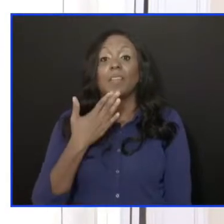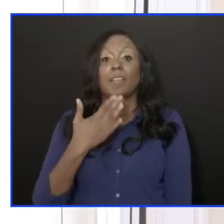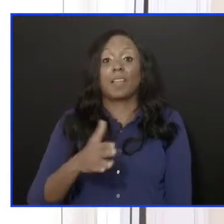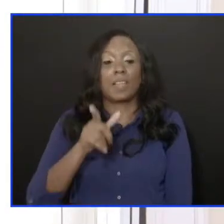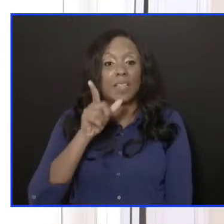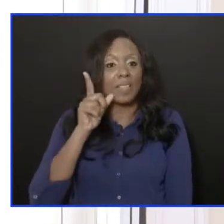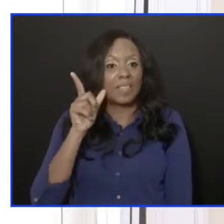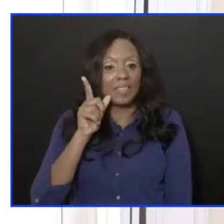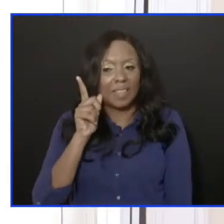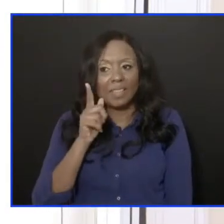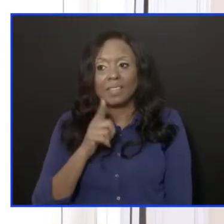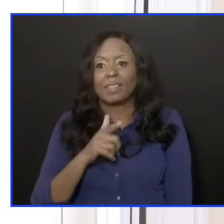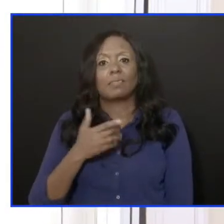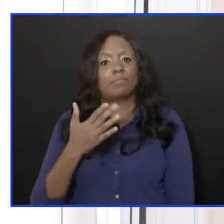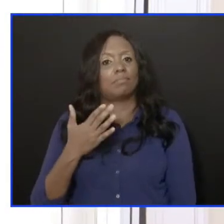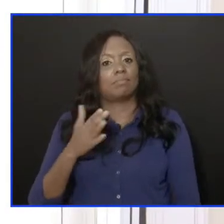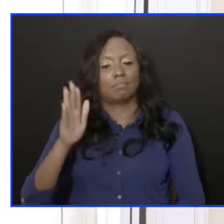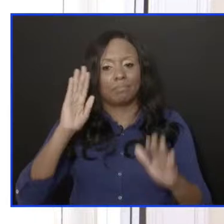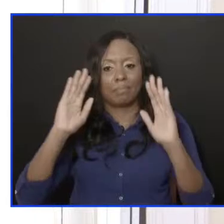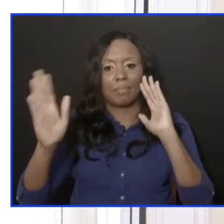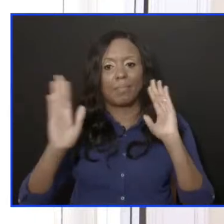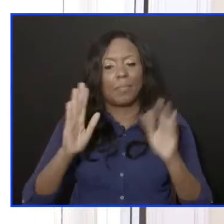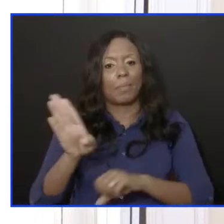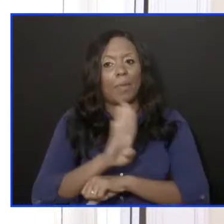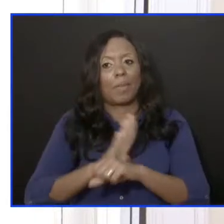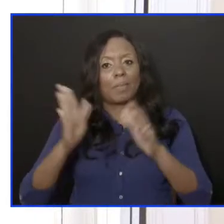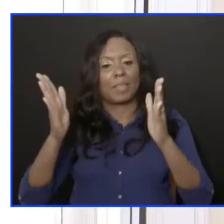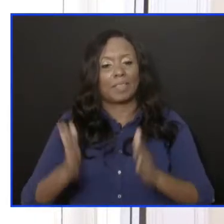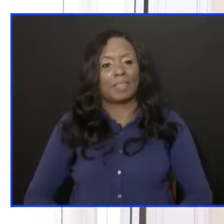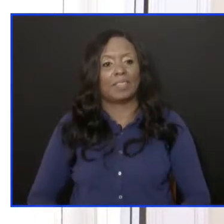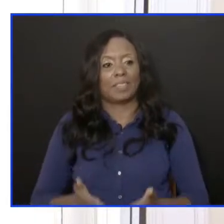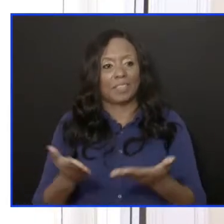Distinguished Barbadians all, it is